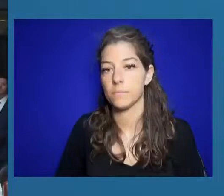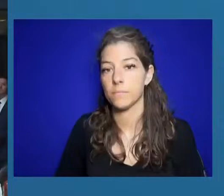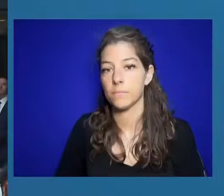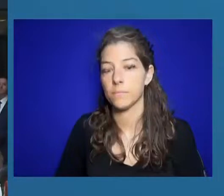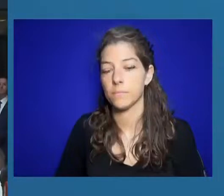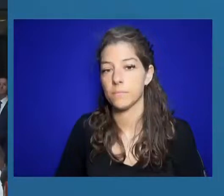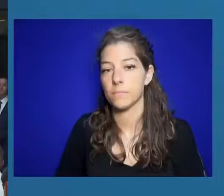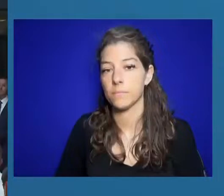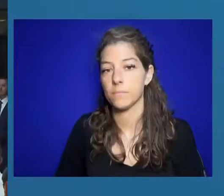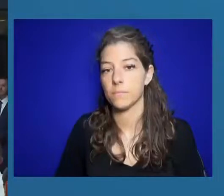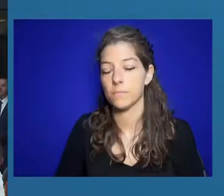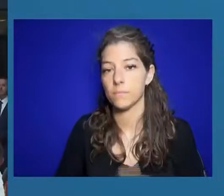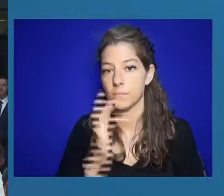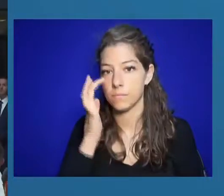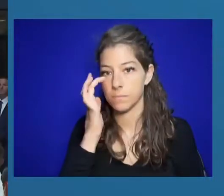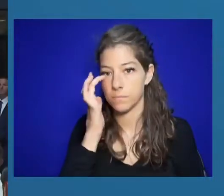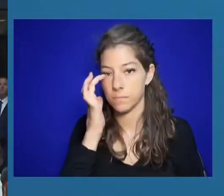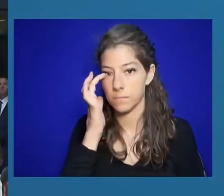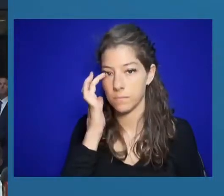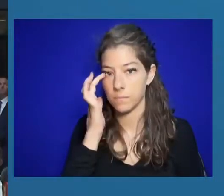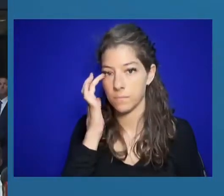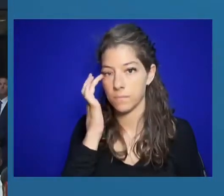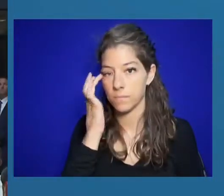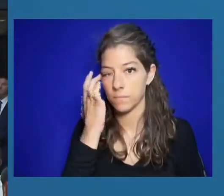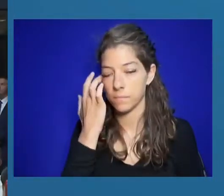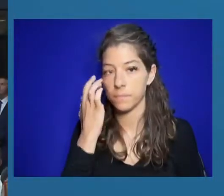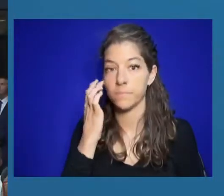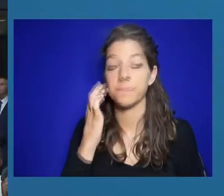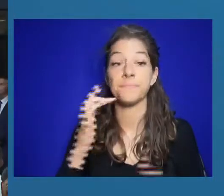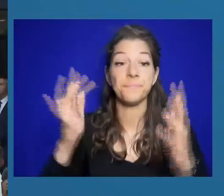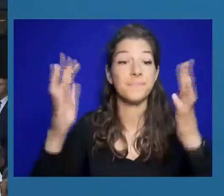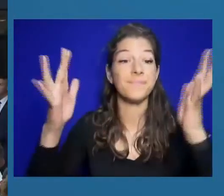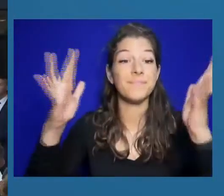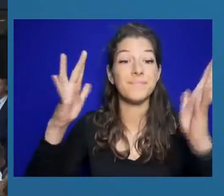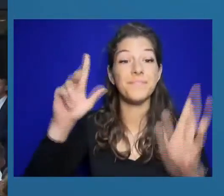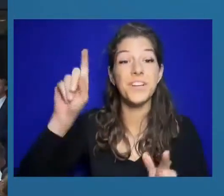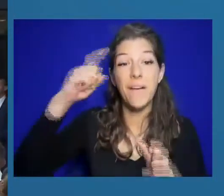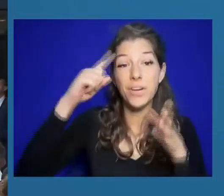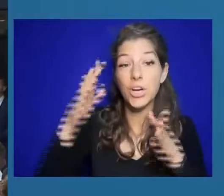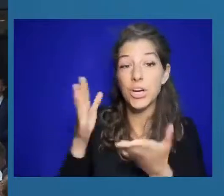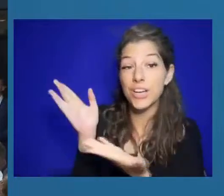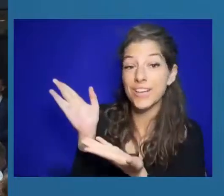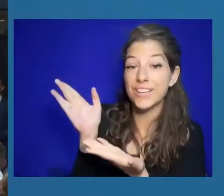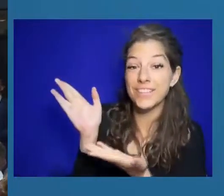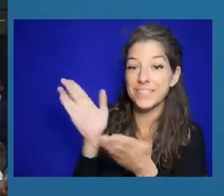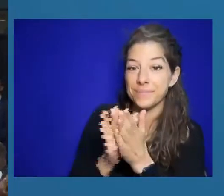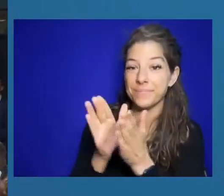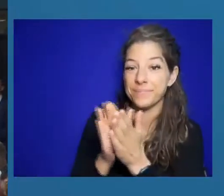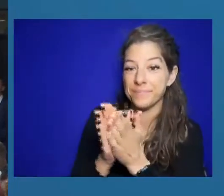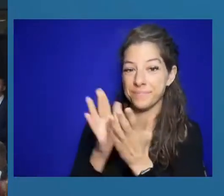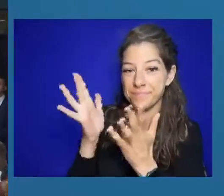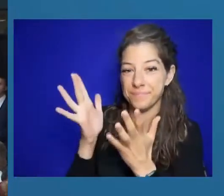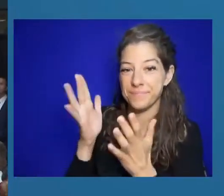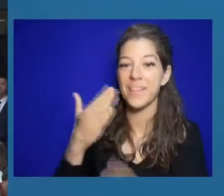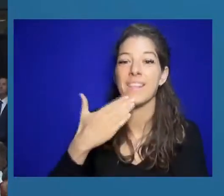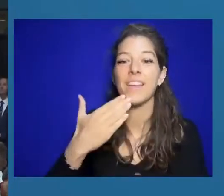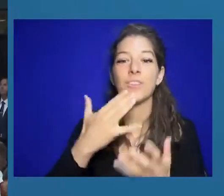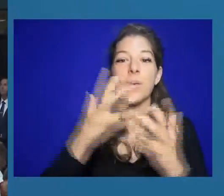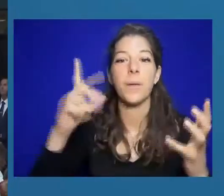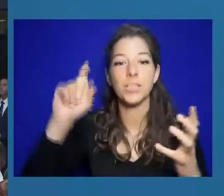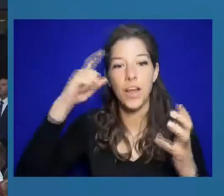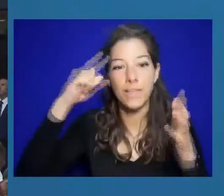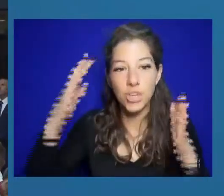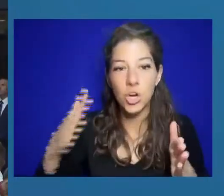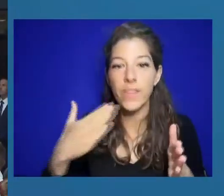Let's hear it for Governor Kathy Hochul. Thank you, Governor. Thank you